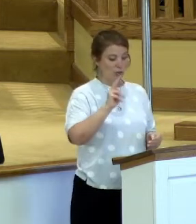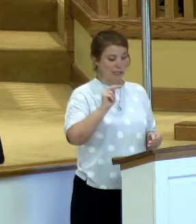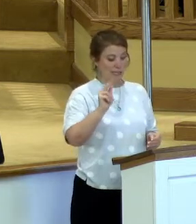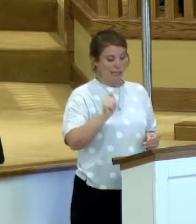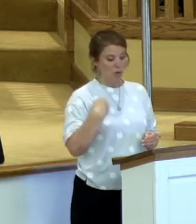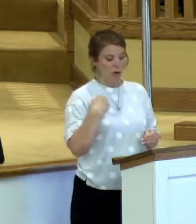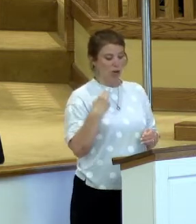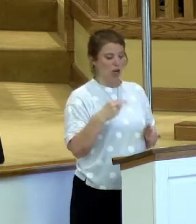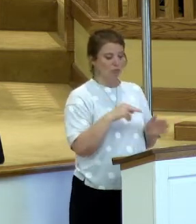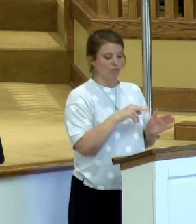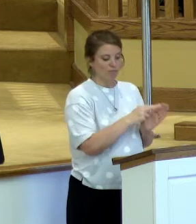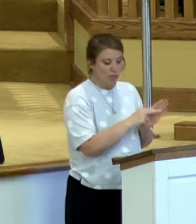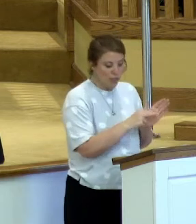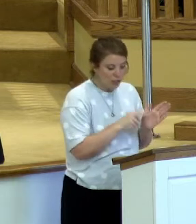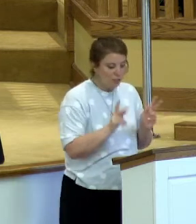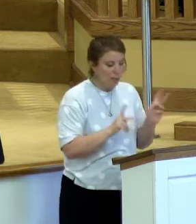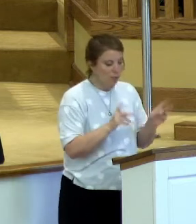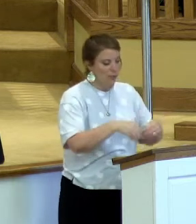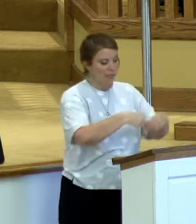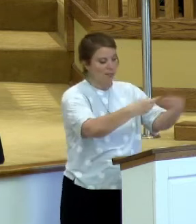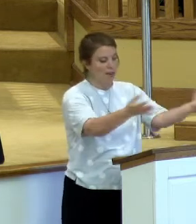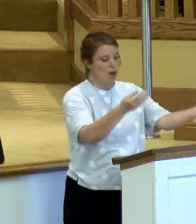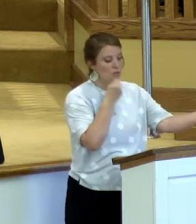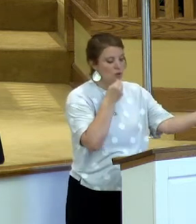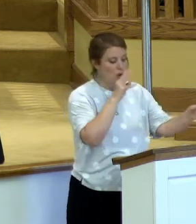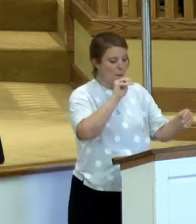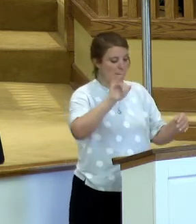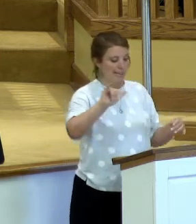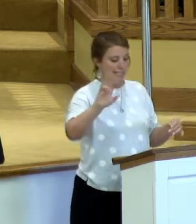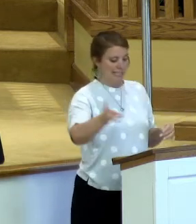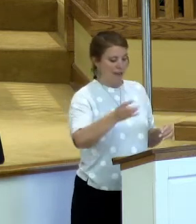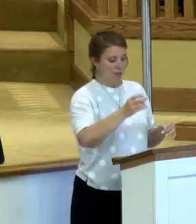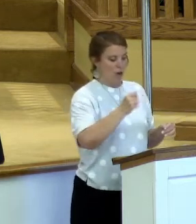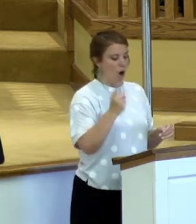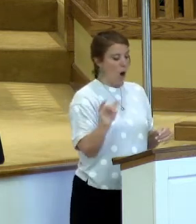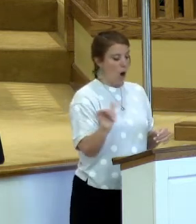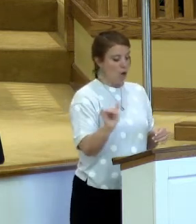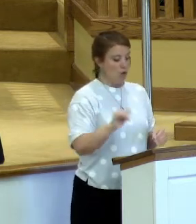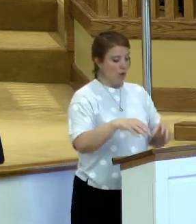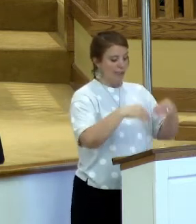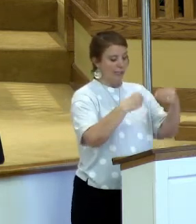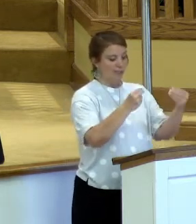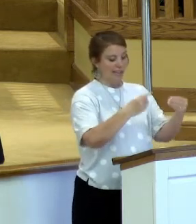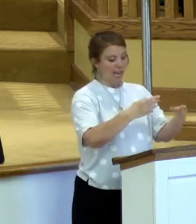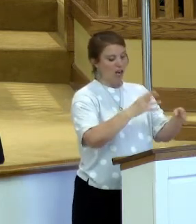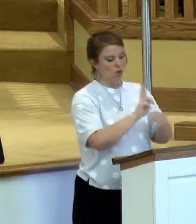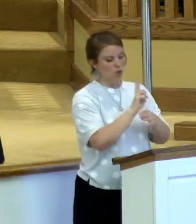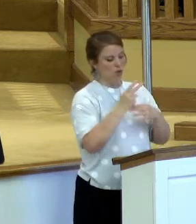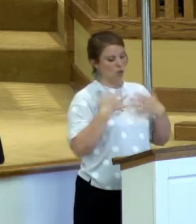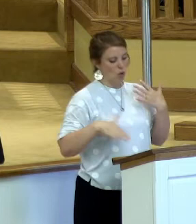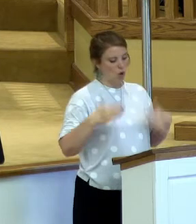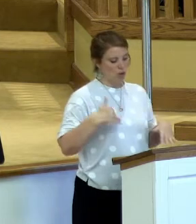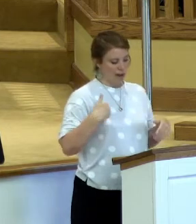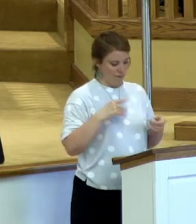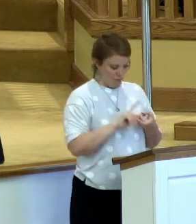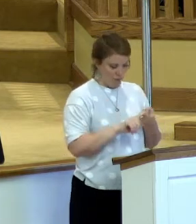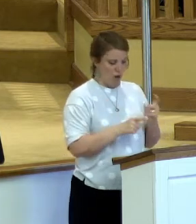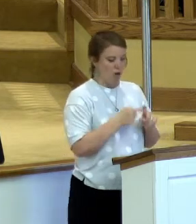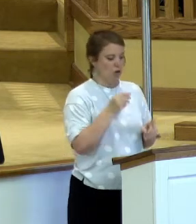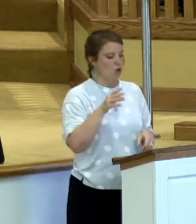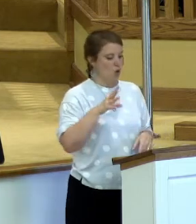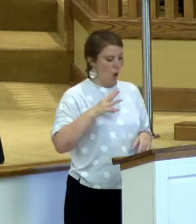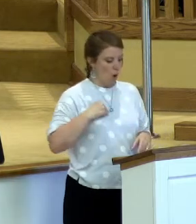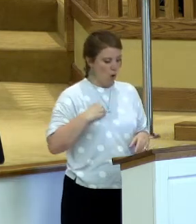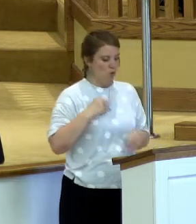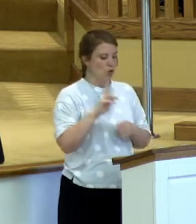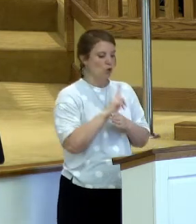entire vanload of used clothes this past week to be used for refugee relief. We will continue to do all that we can as finances become available. I will include several pics